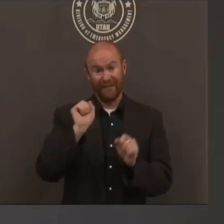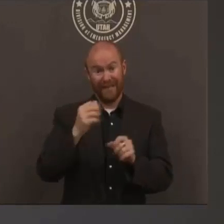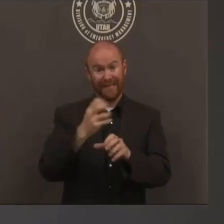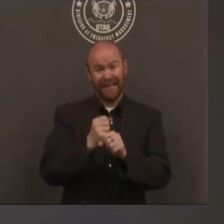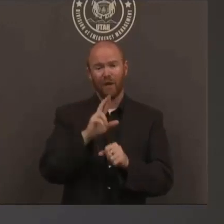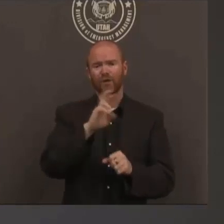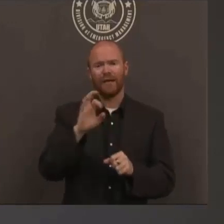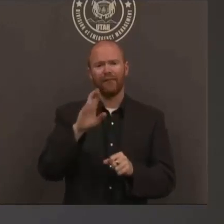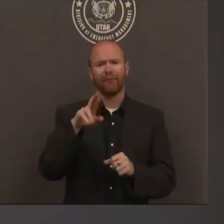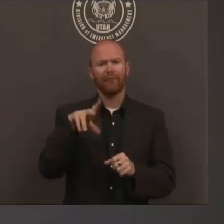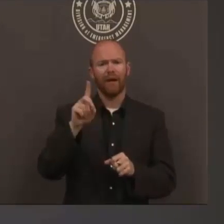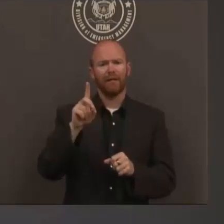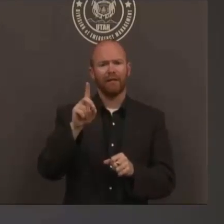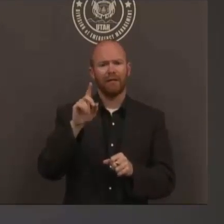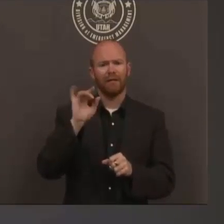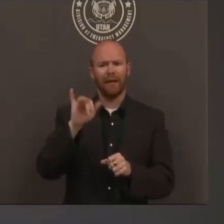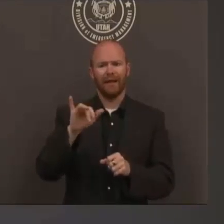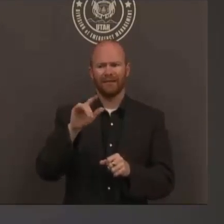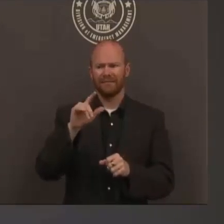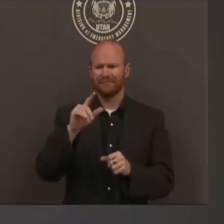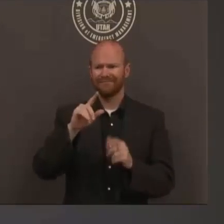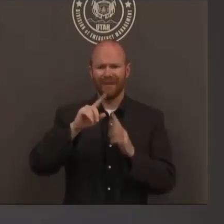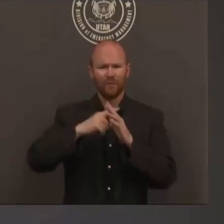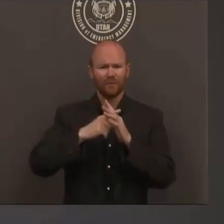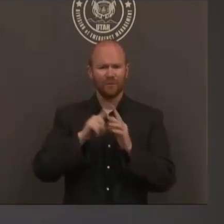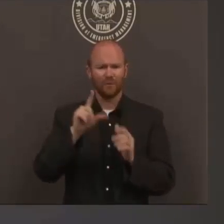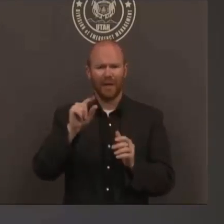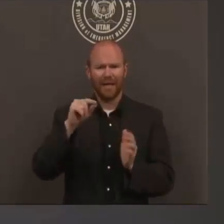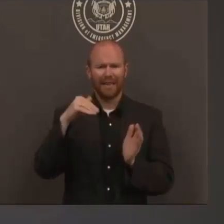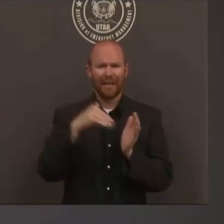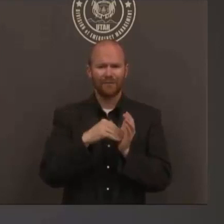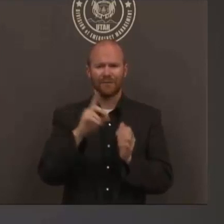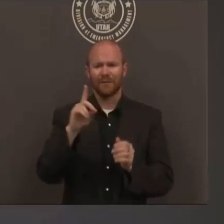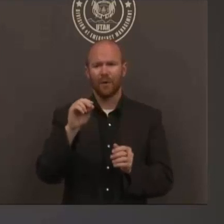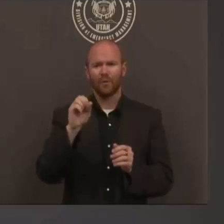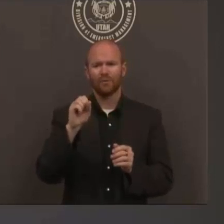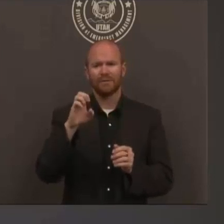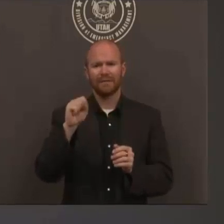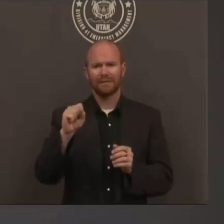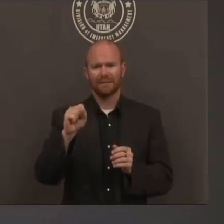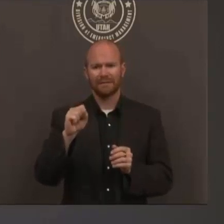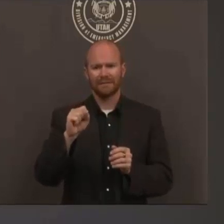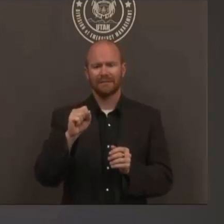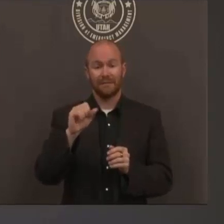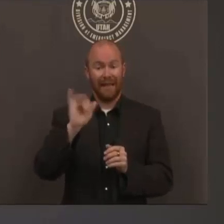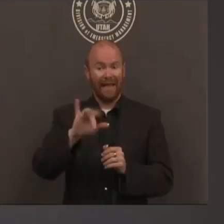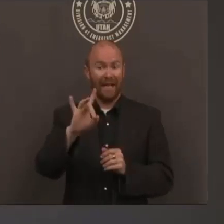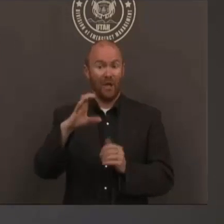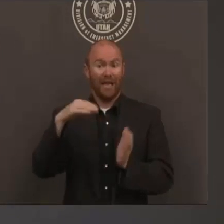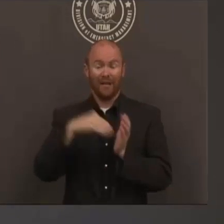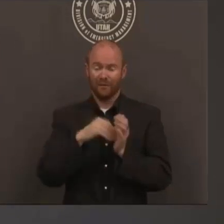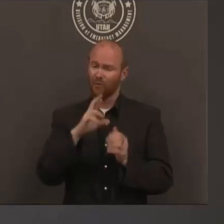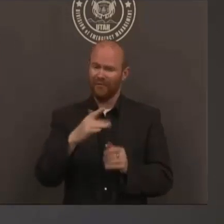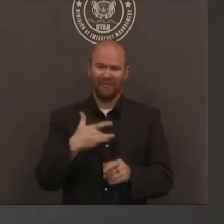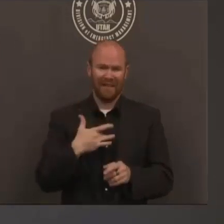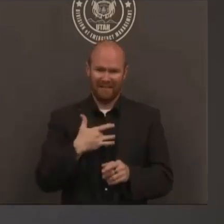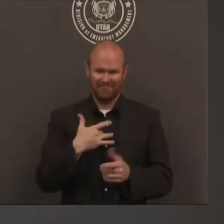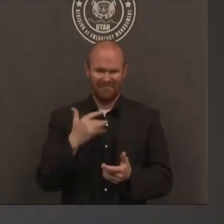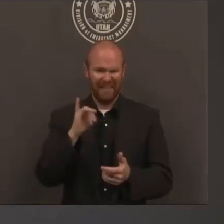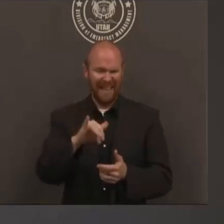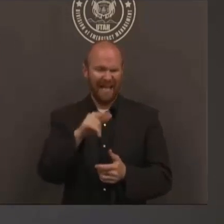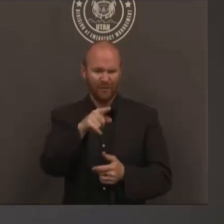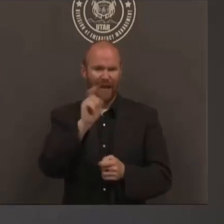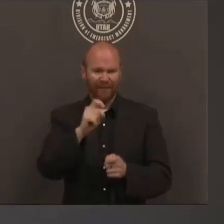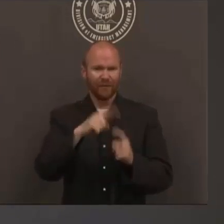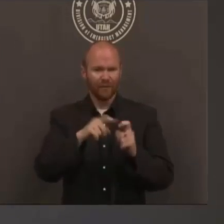refund, at least for that original 20,000 dose purchase at $800,000, or is that still something that needs to be